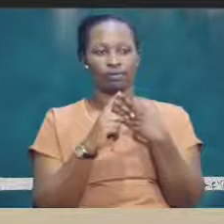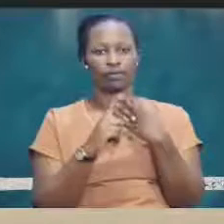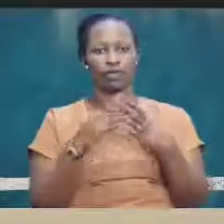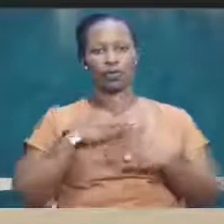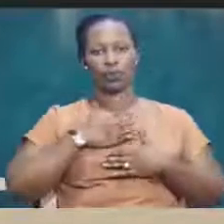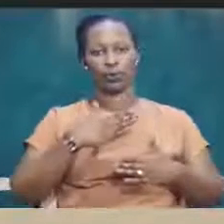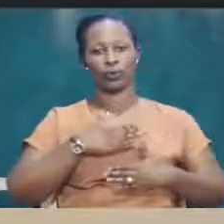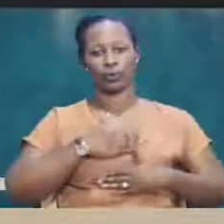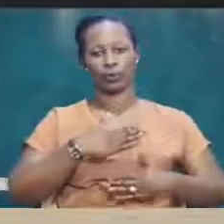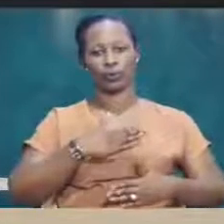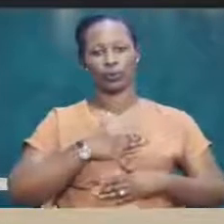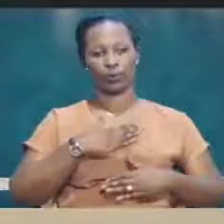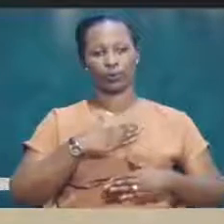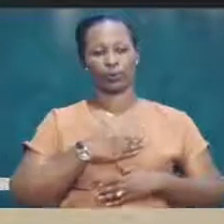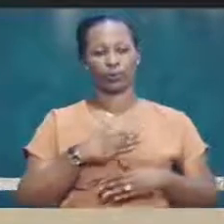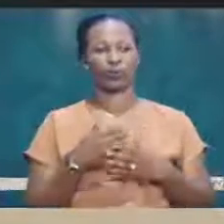respiration.